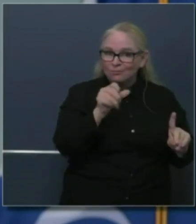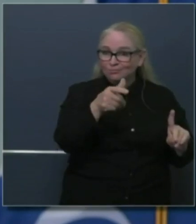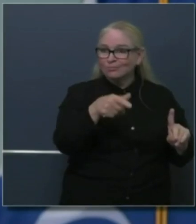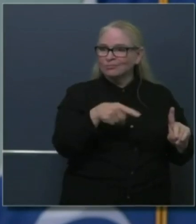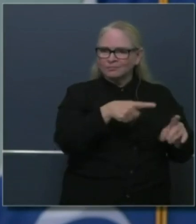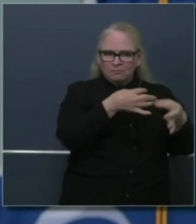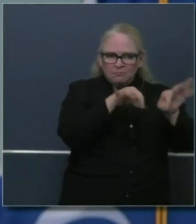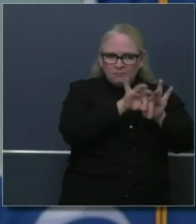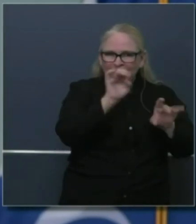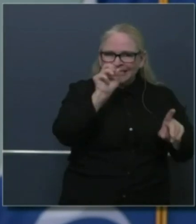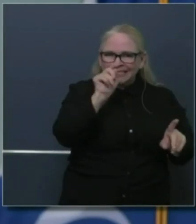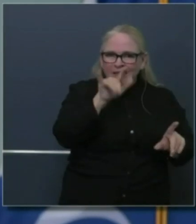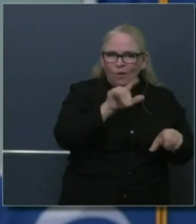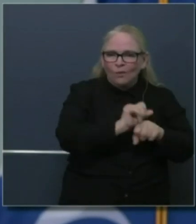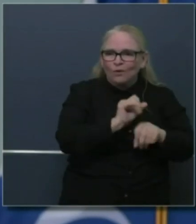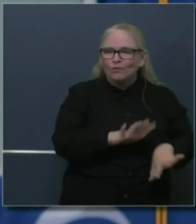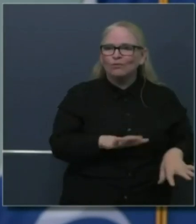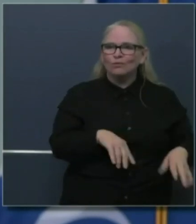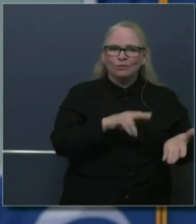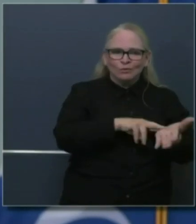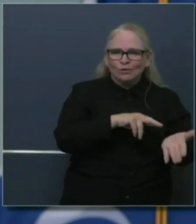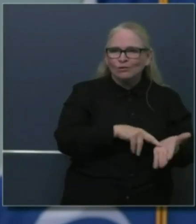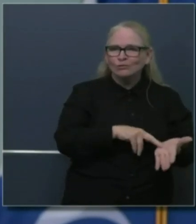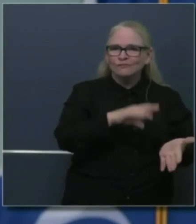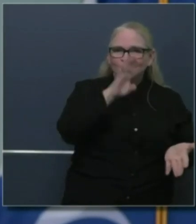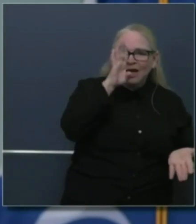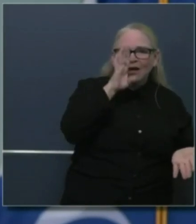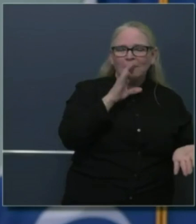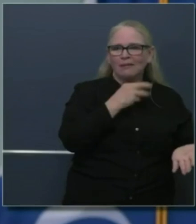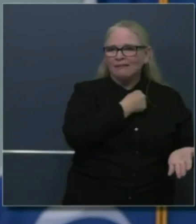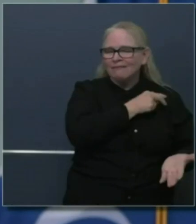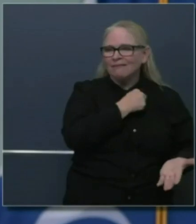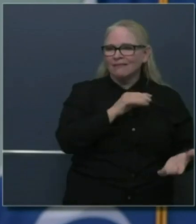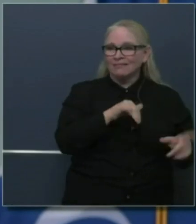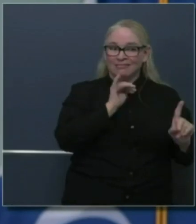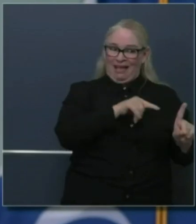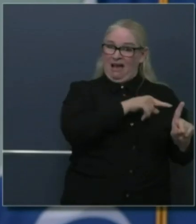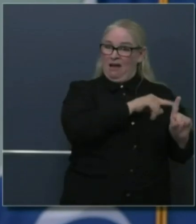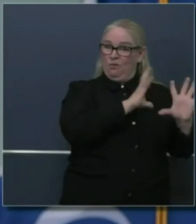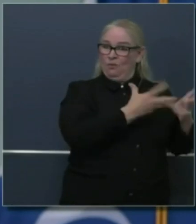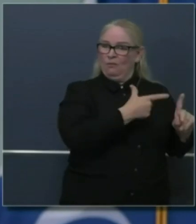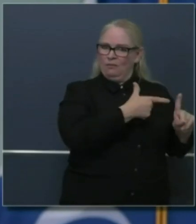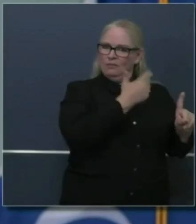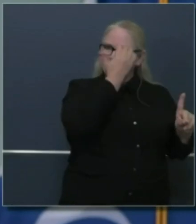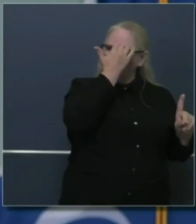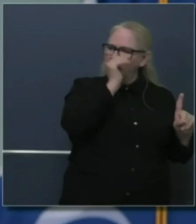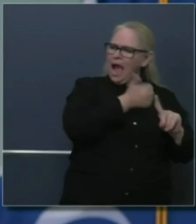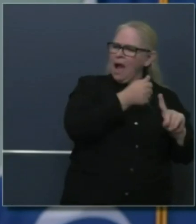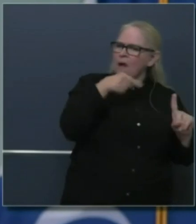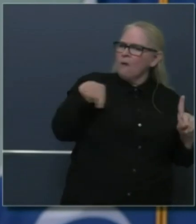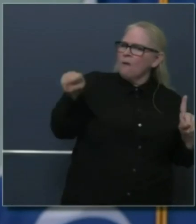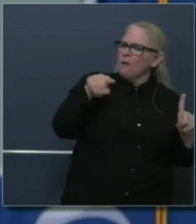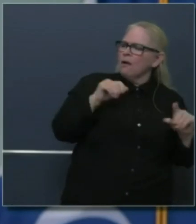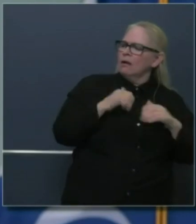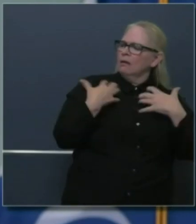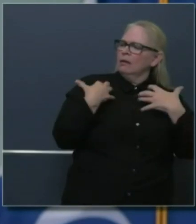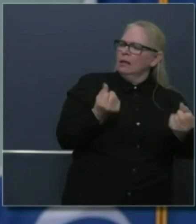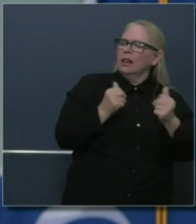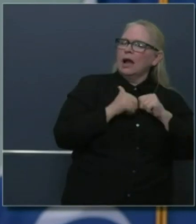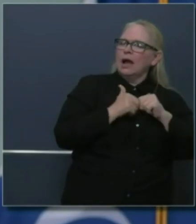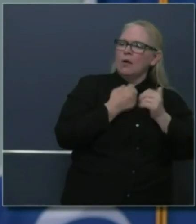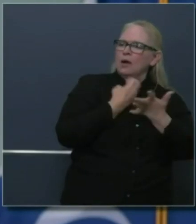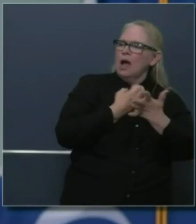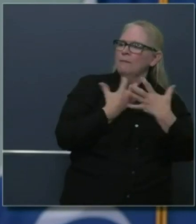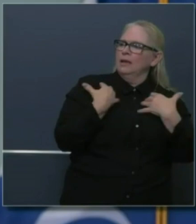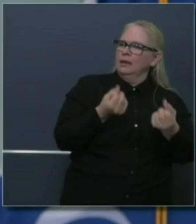put a human face, really punctuated what's at stake in terms of our economic recovery and how there's a socioeconomic dimension,